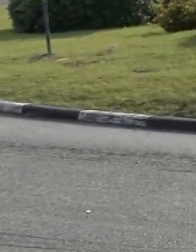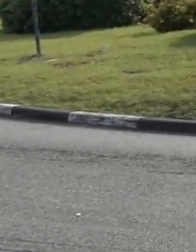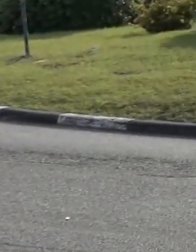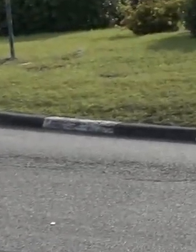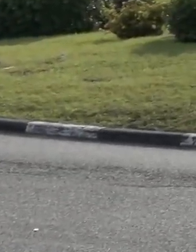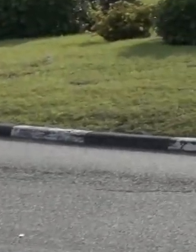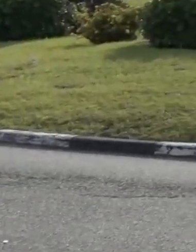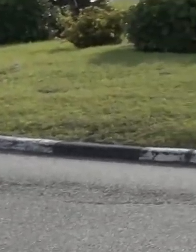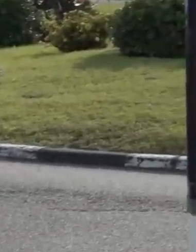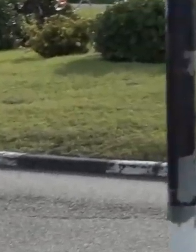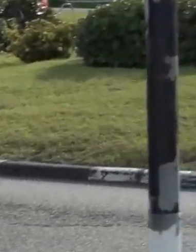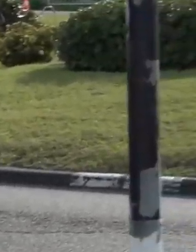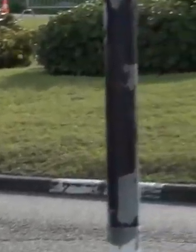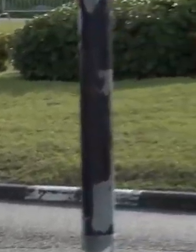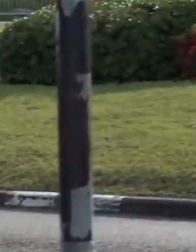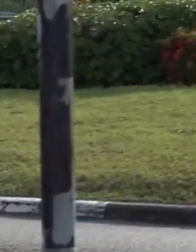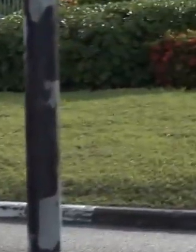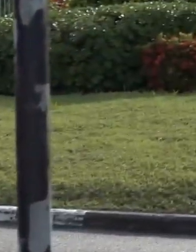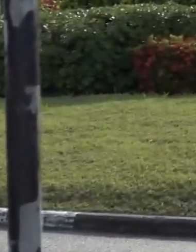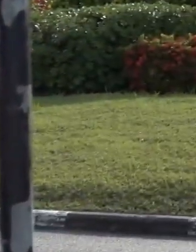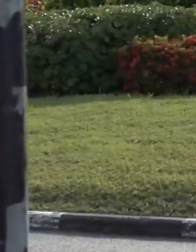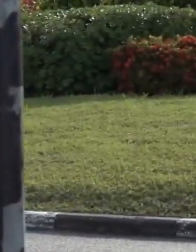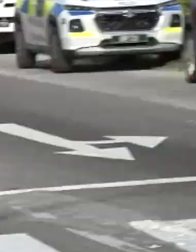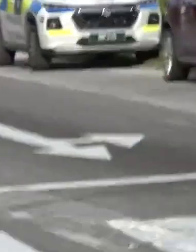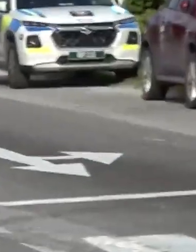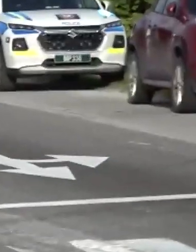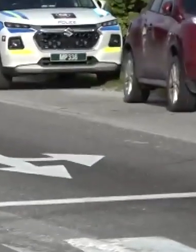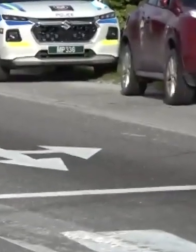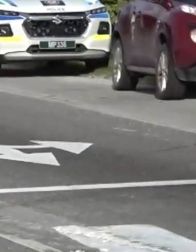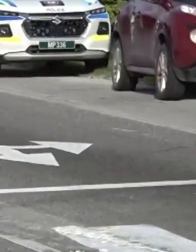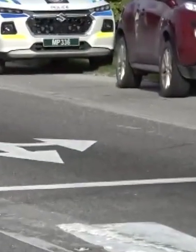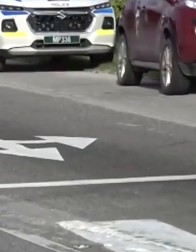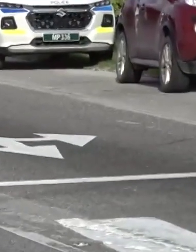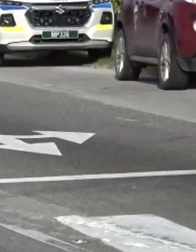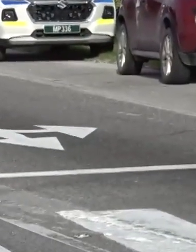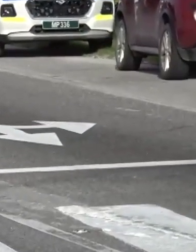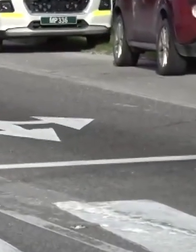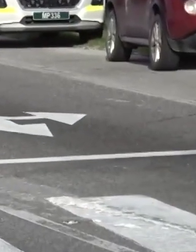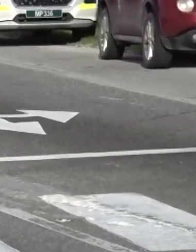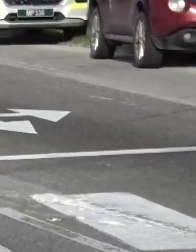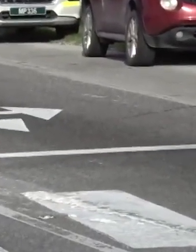38.99. In the junior female category, it was this young lady who reigned